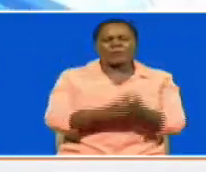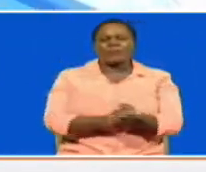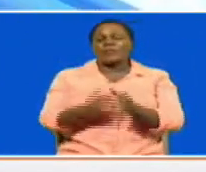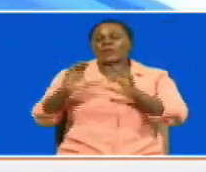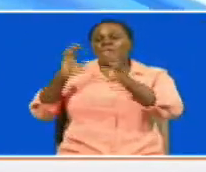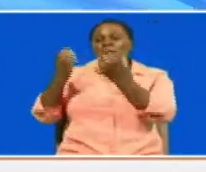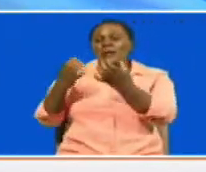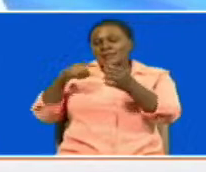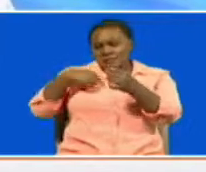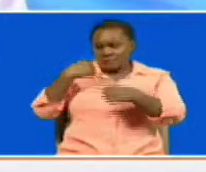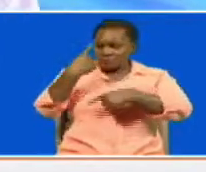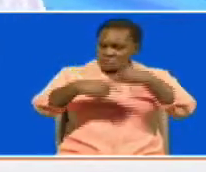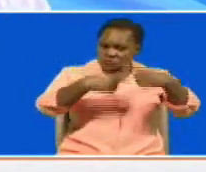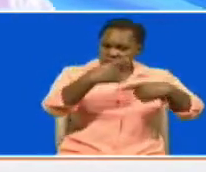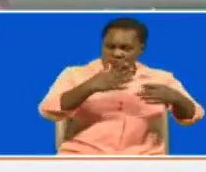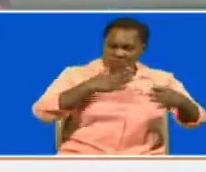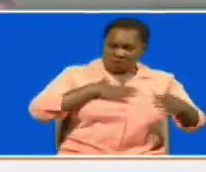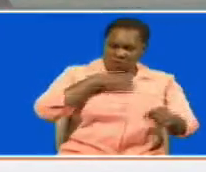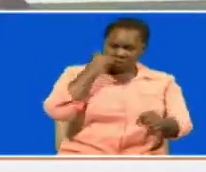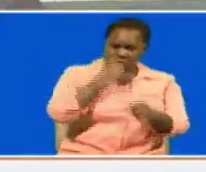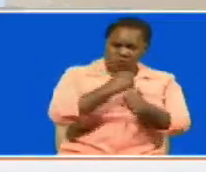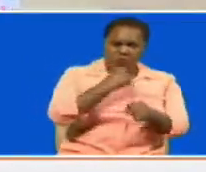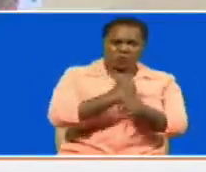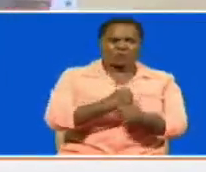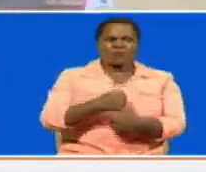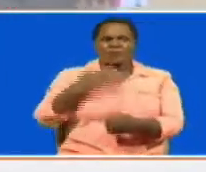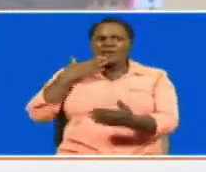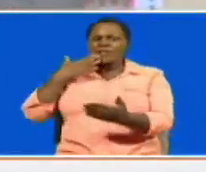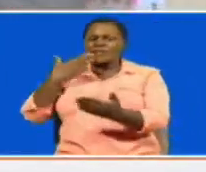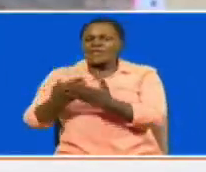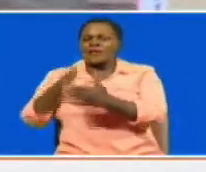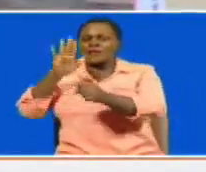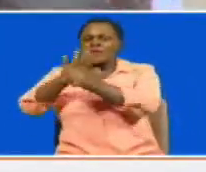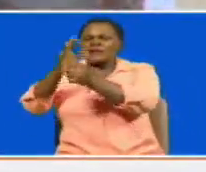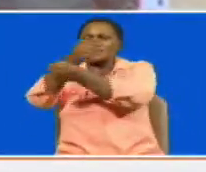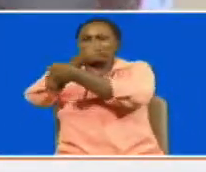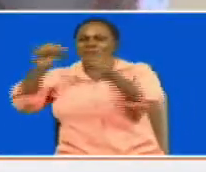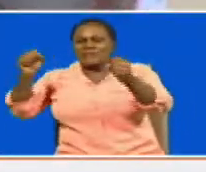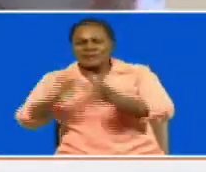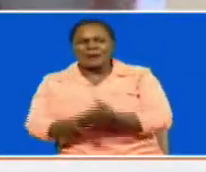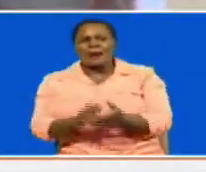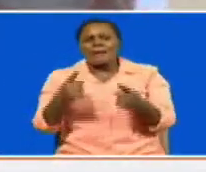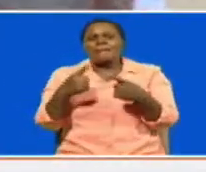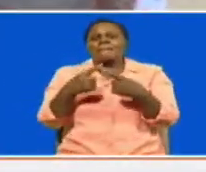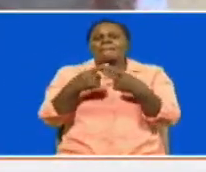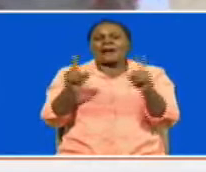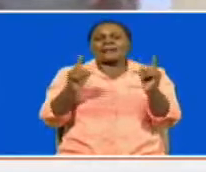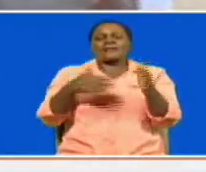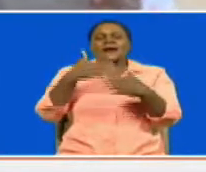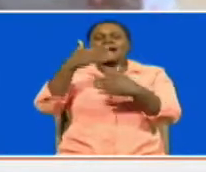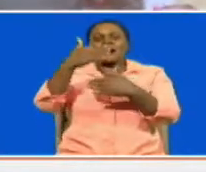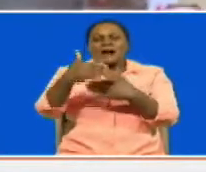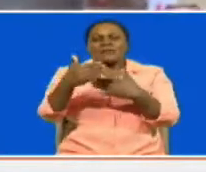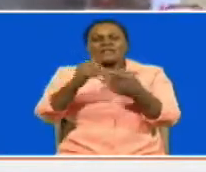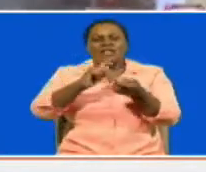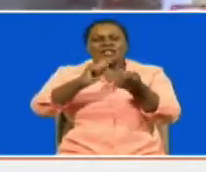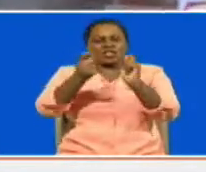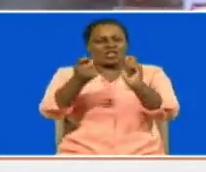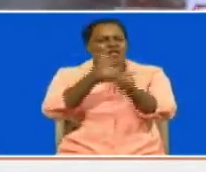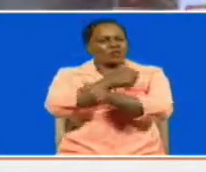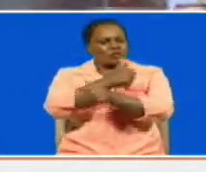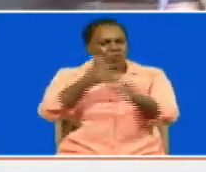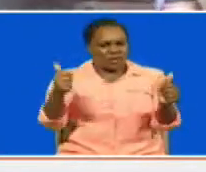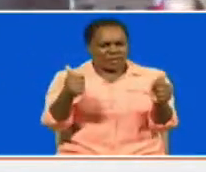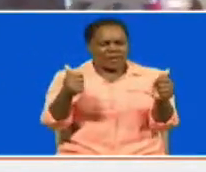dunia. Sisi tunaendelea na yetu. Asante sana mheshimiwa rais. But even after the smooth transition that